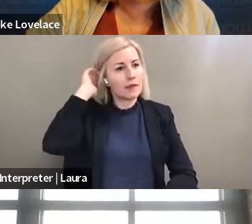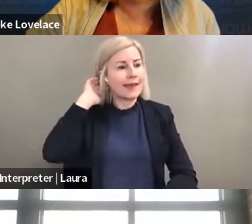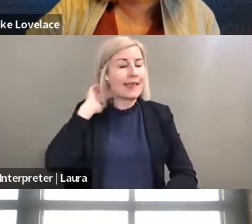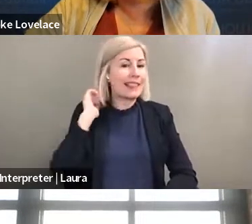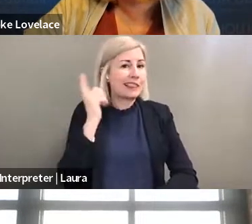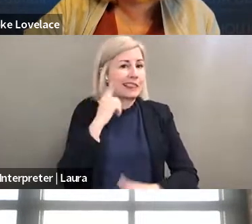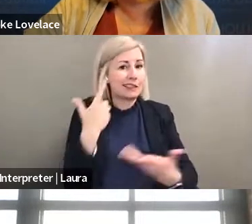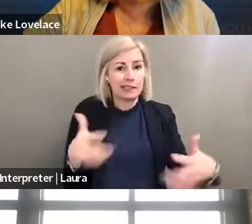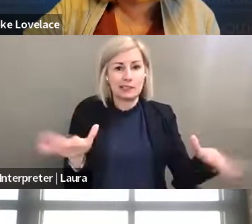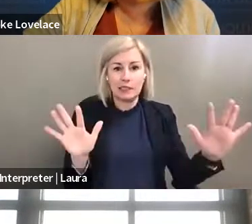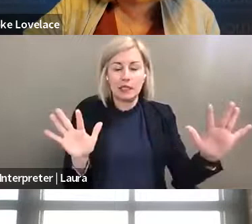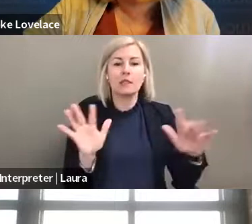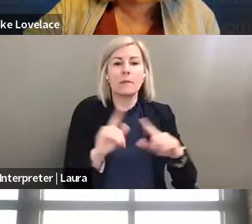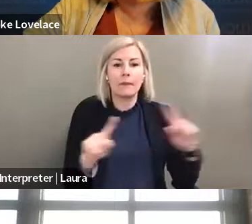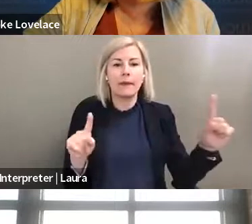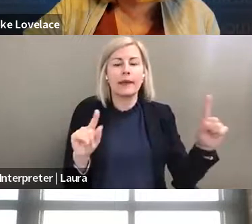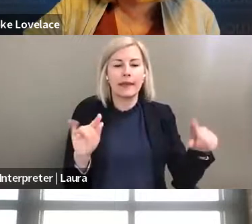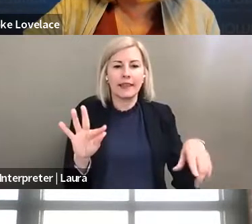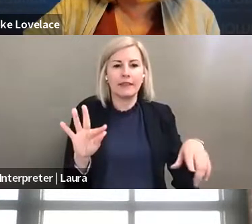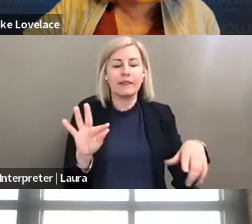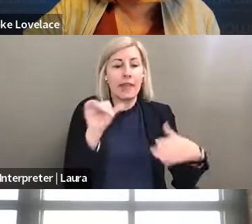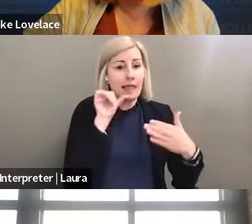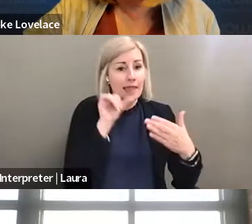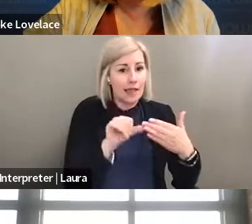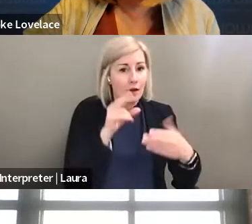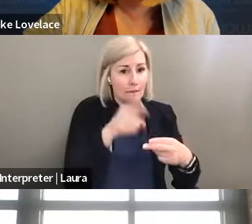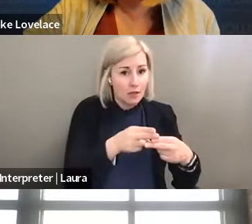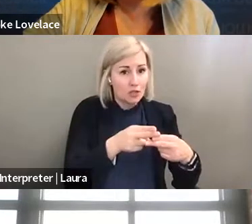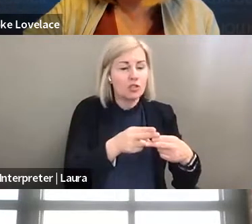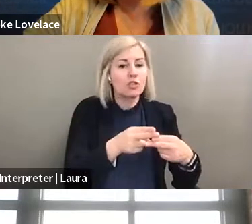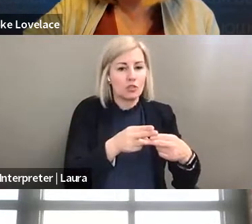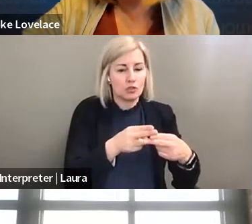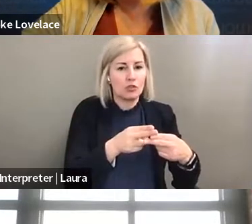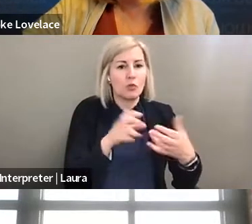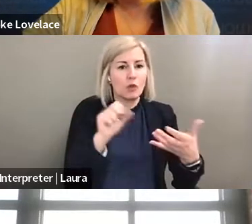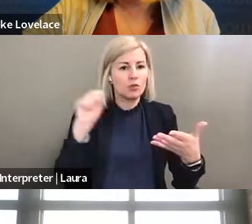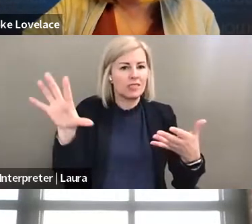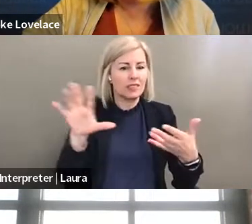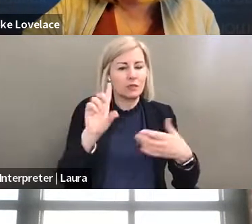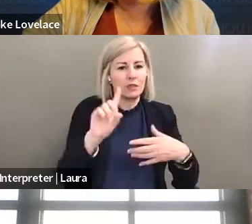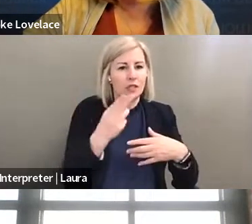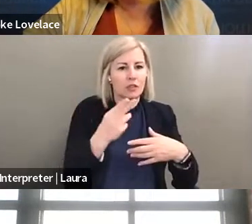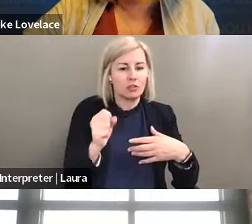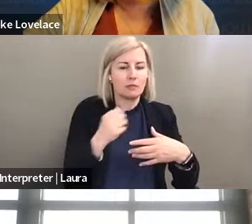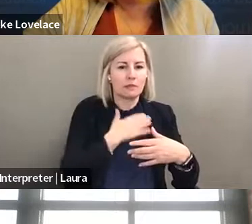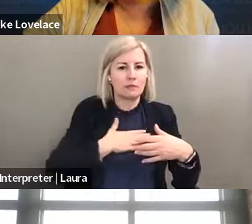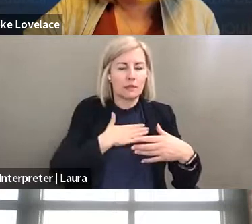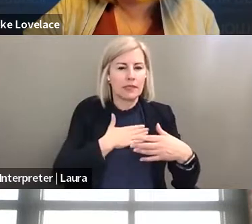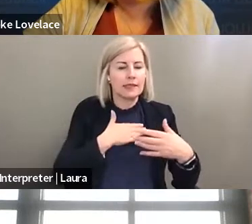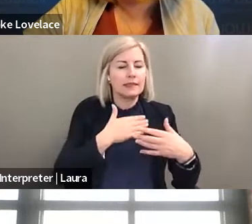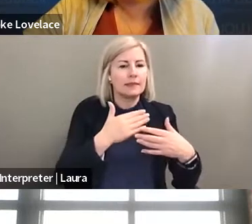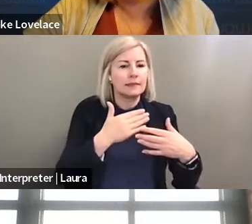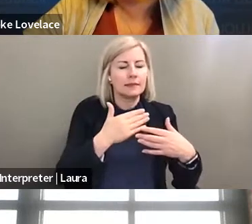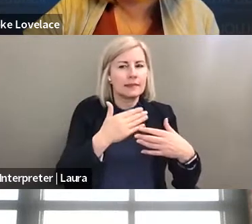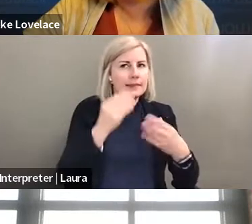but if you do that letter that I mentioned that we want to send to DHS to just keep some things in mind about